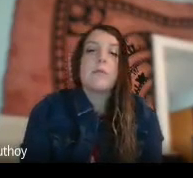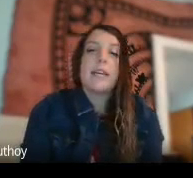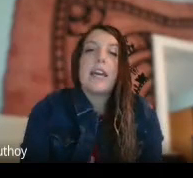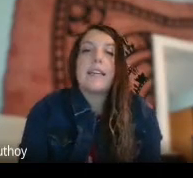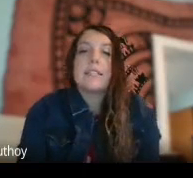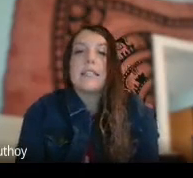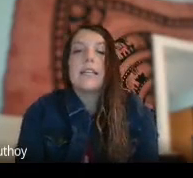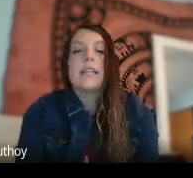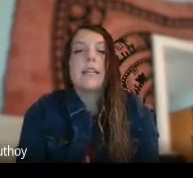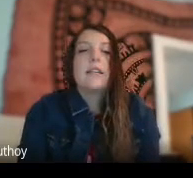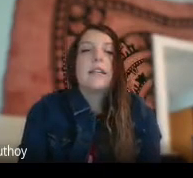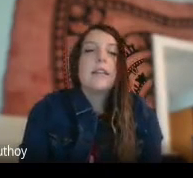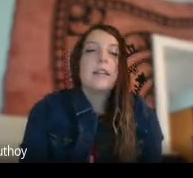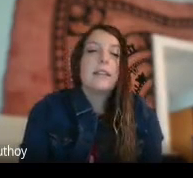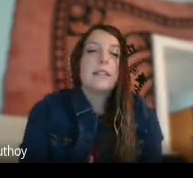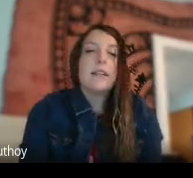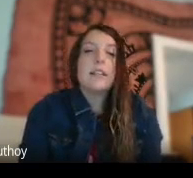So mine would be AD.